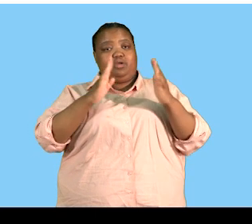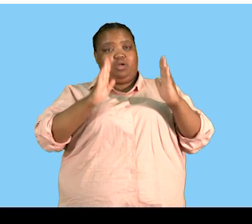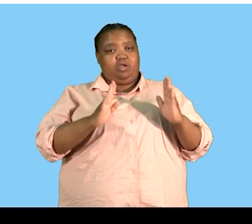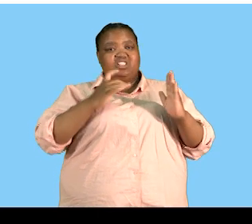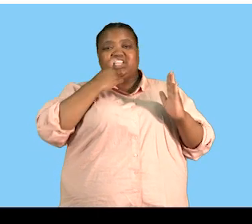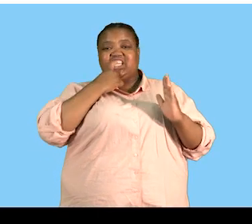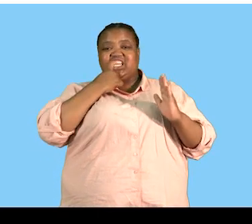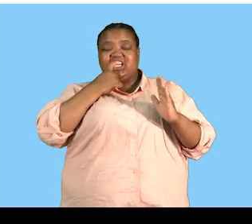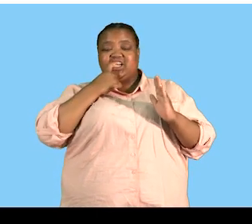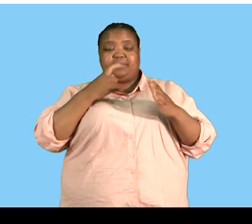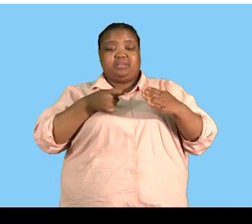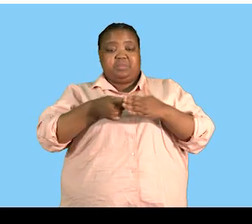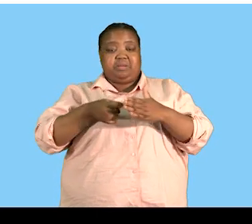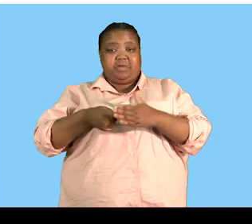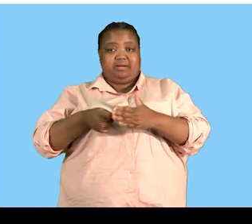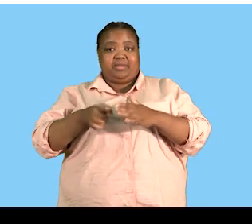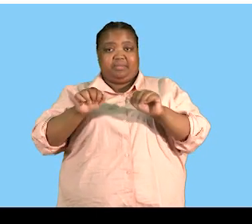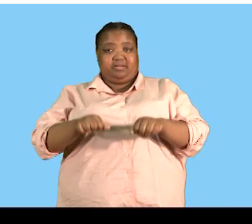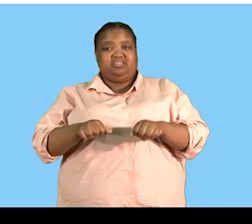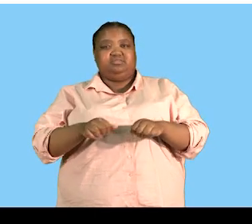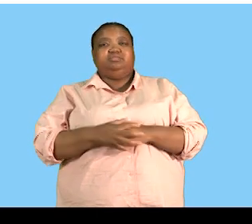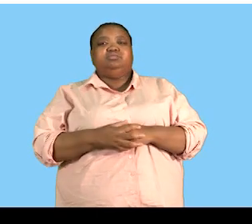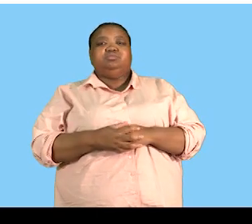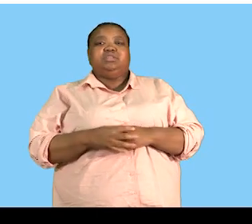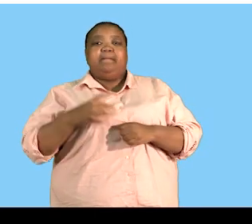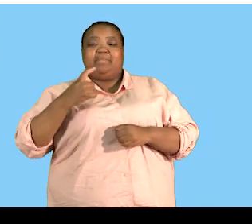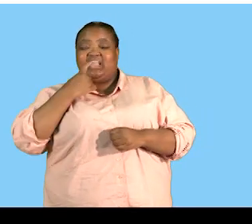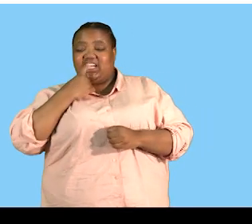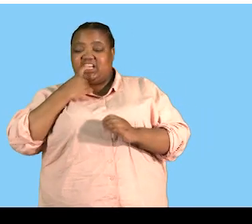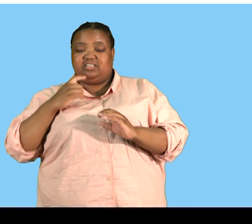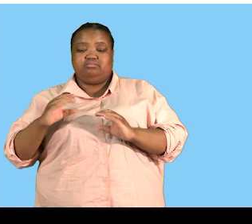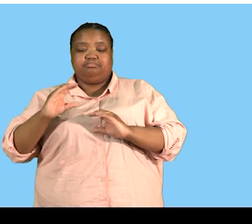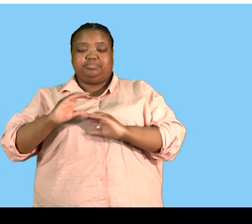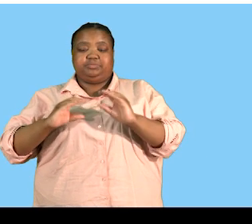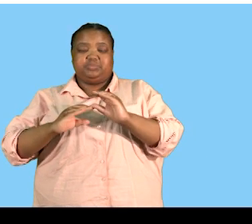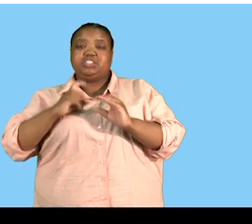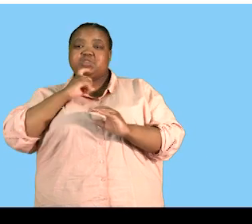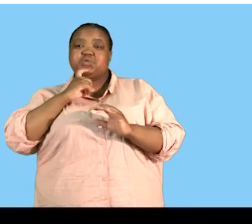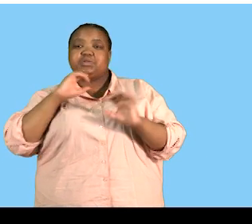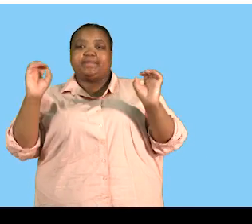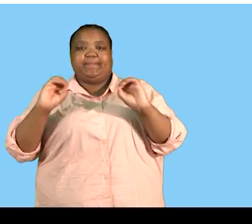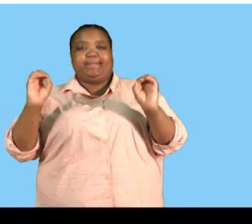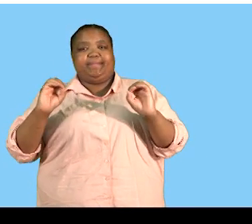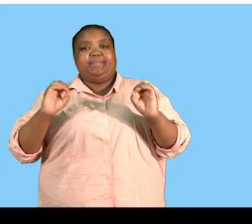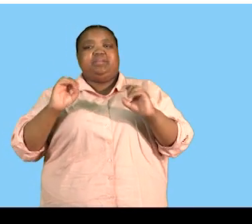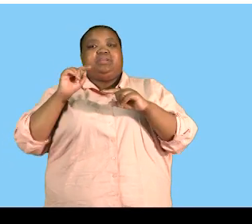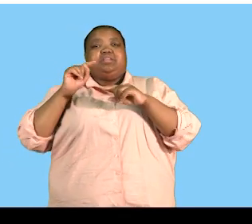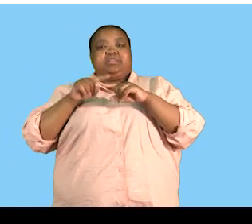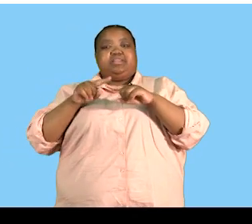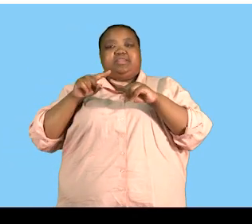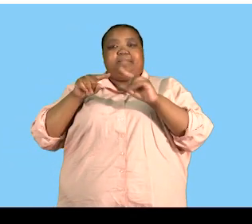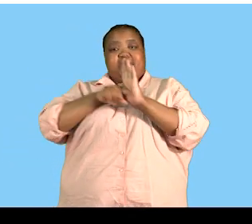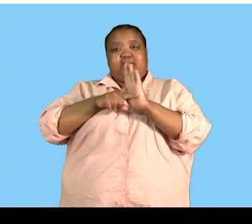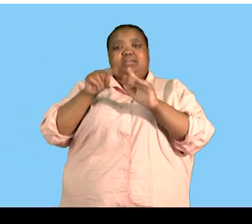house will be the bricks bought minus the bricks not used divided by the